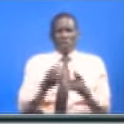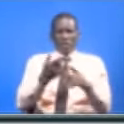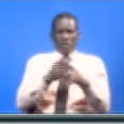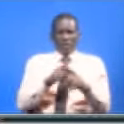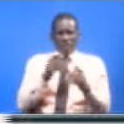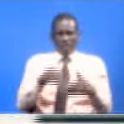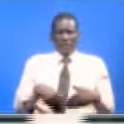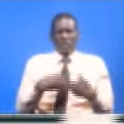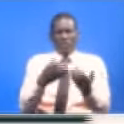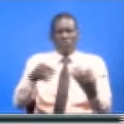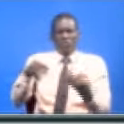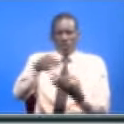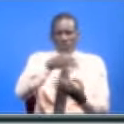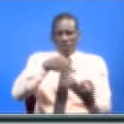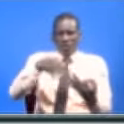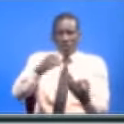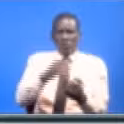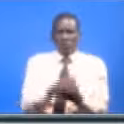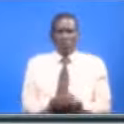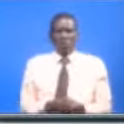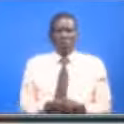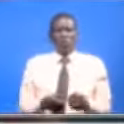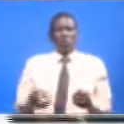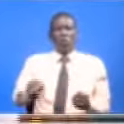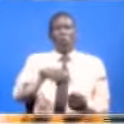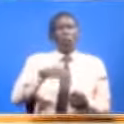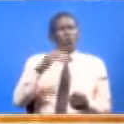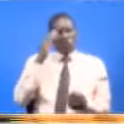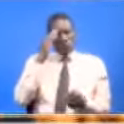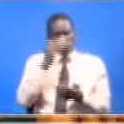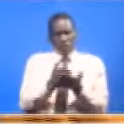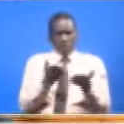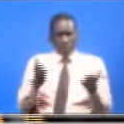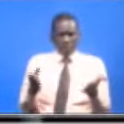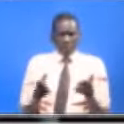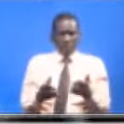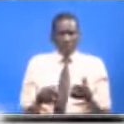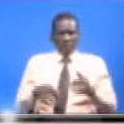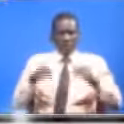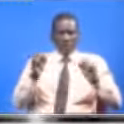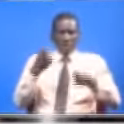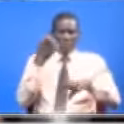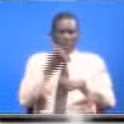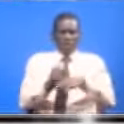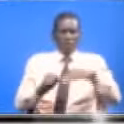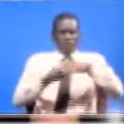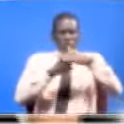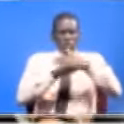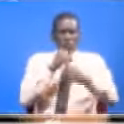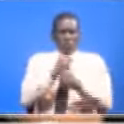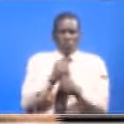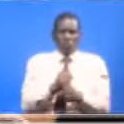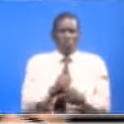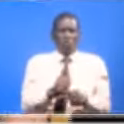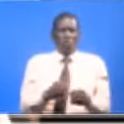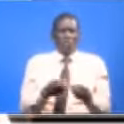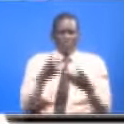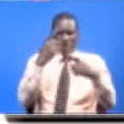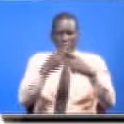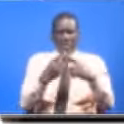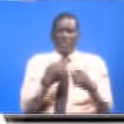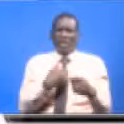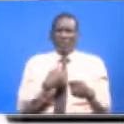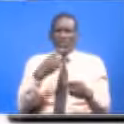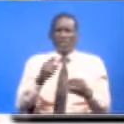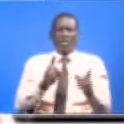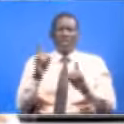to the federations. All right, we know there are things that might be hard for sponsors to do. I mean, all the years I've been saying, Safaricom